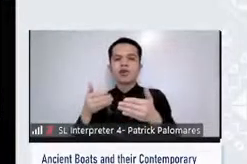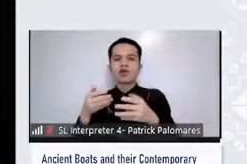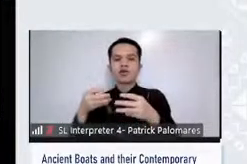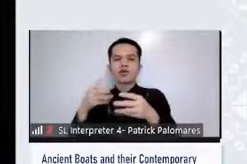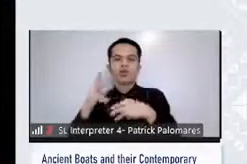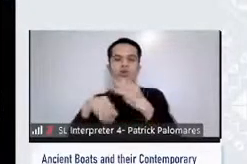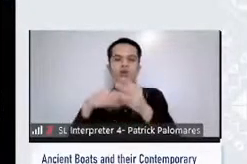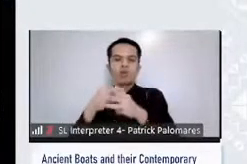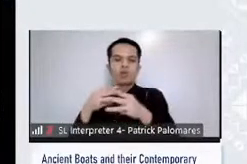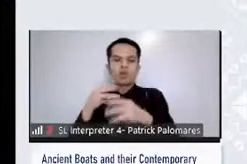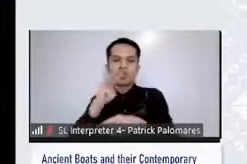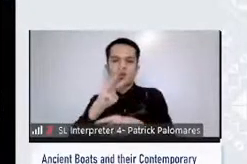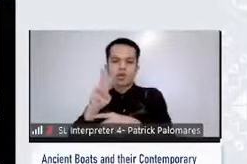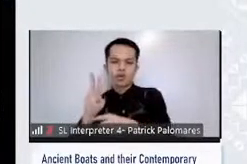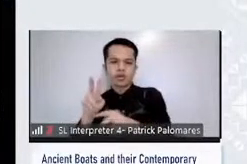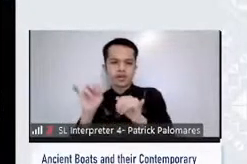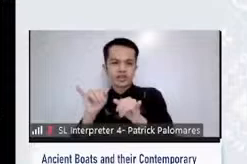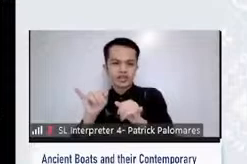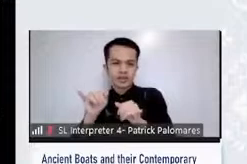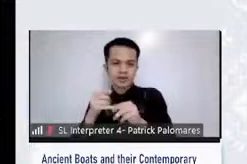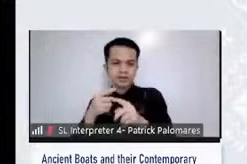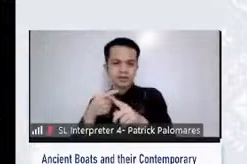Sulu from Borneo.